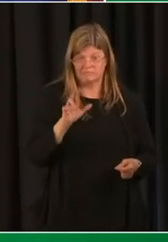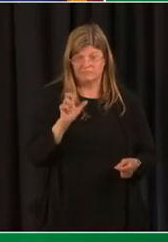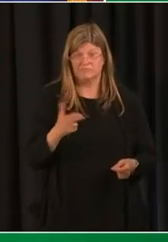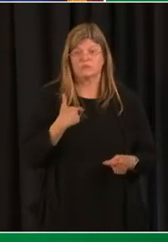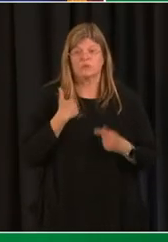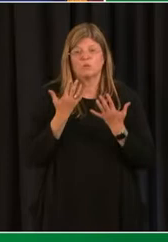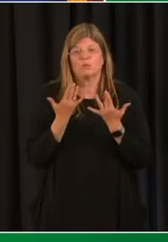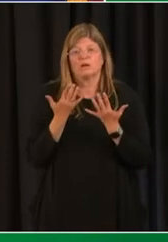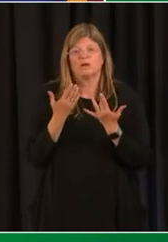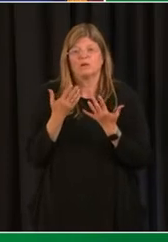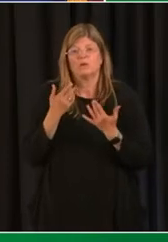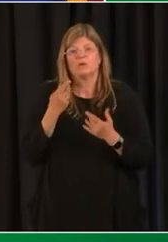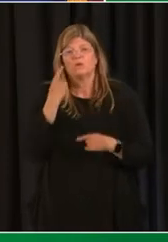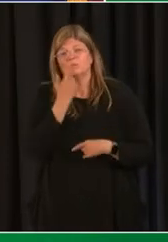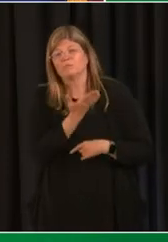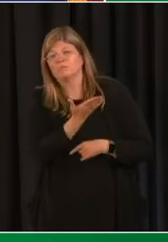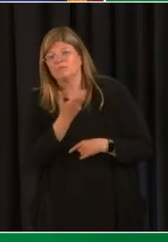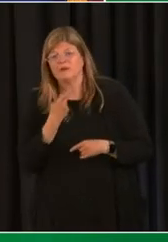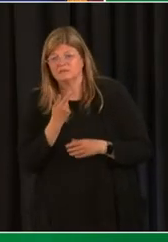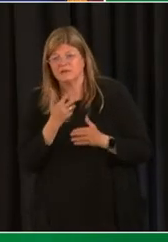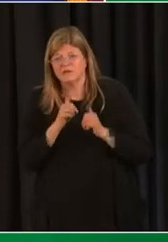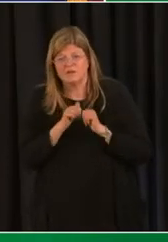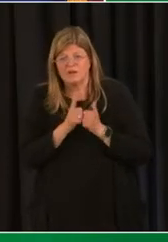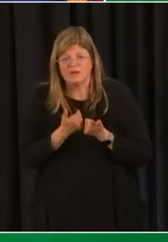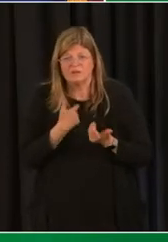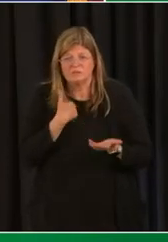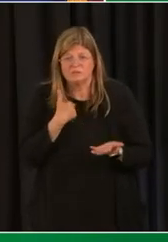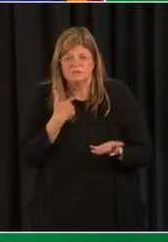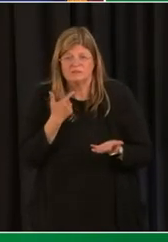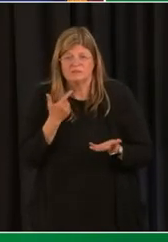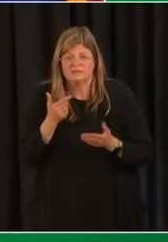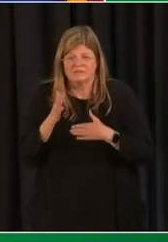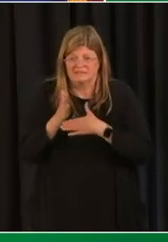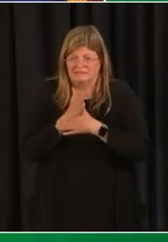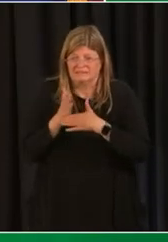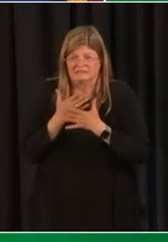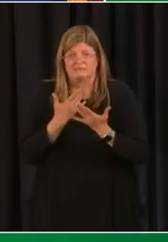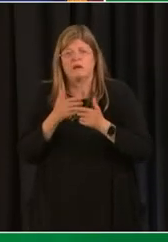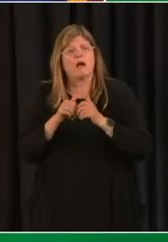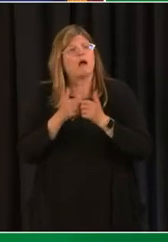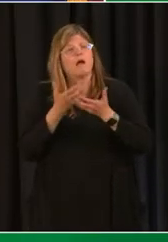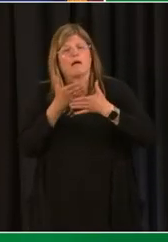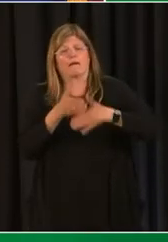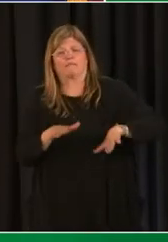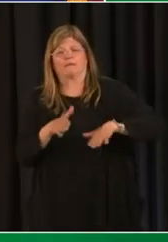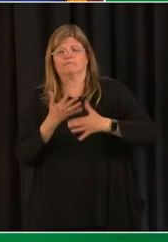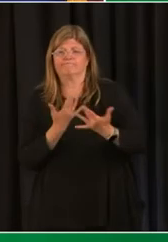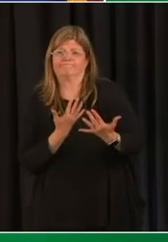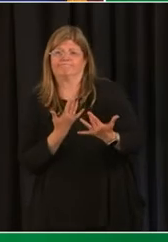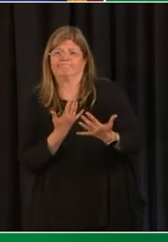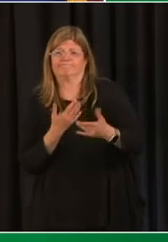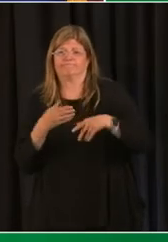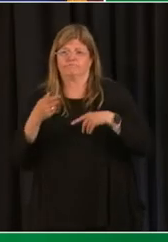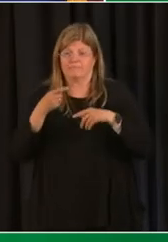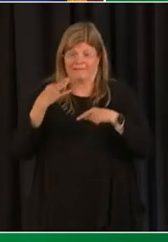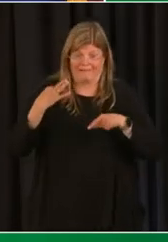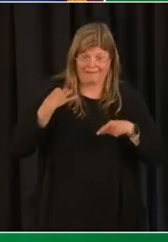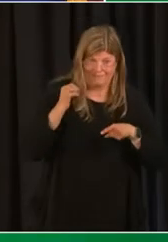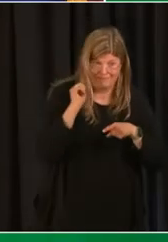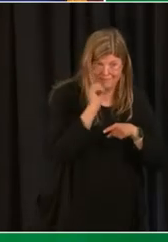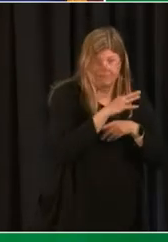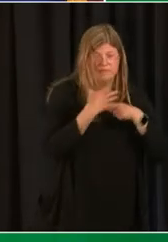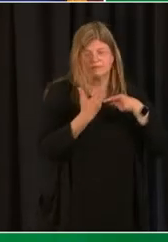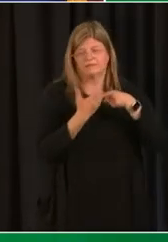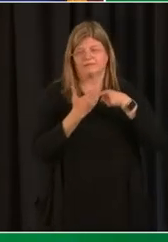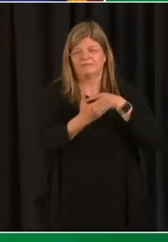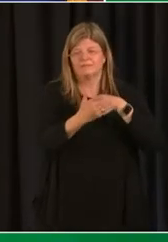to hear back. I wanted to know what our residents are supposed to do kind of in the interim, and how do we know if our application is still,